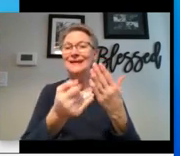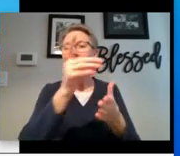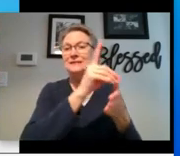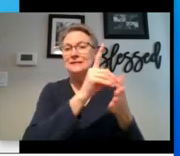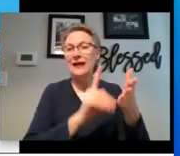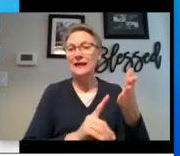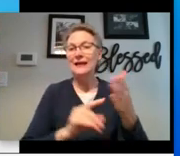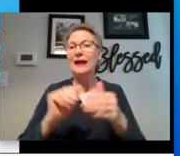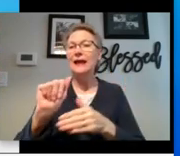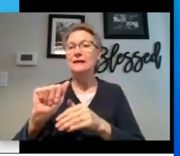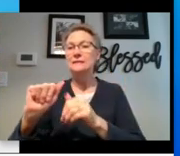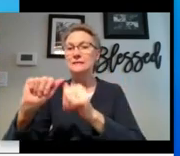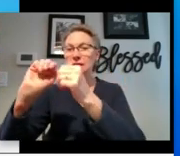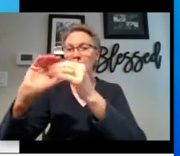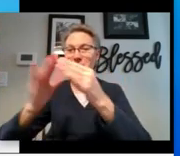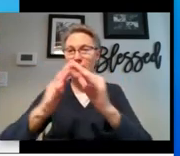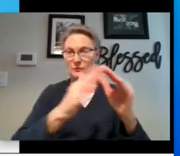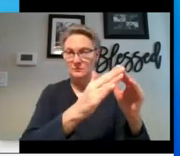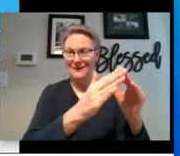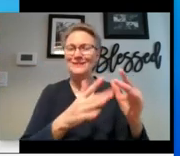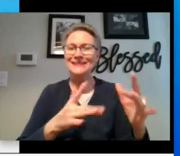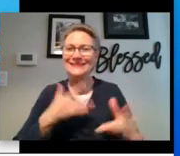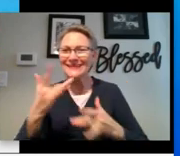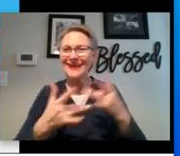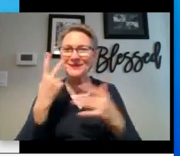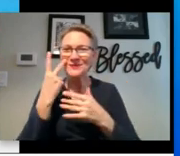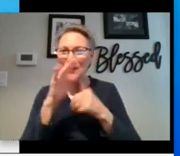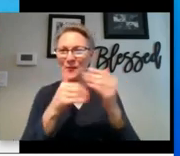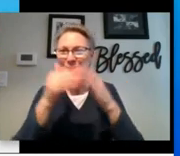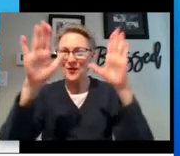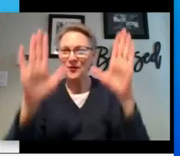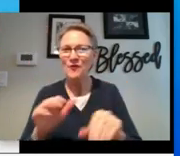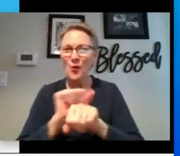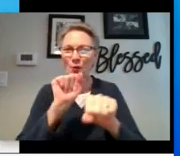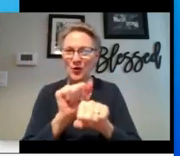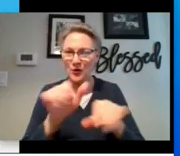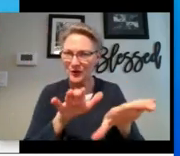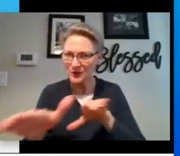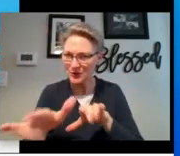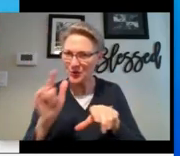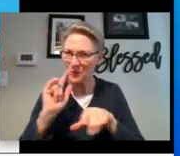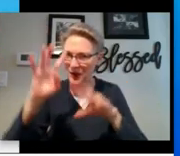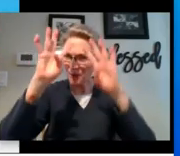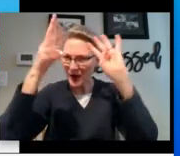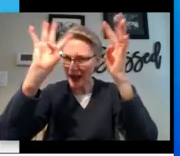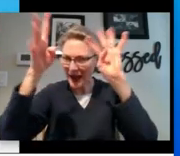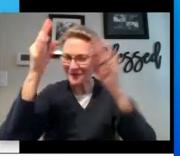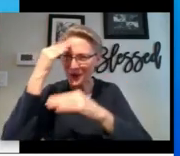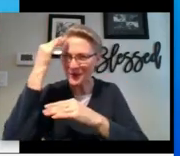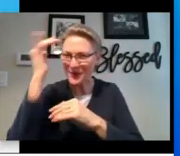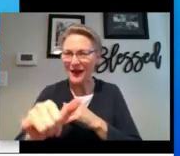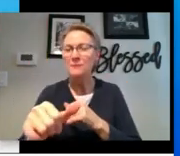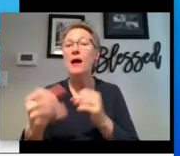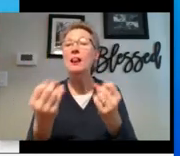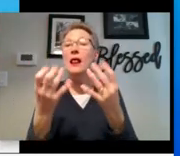super excited to see all of the great work you guys are going to do. I know you're going to be so creative, but there are a lot of